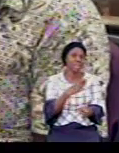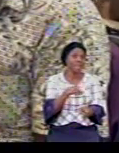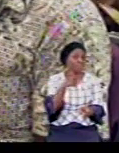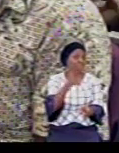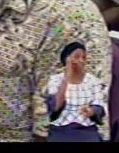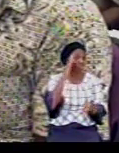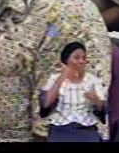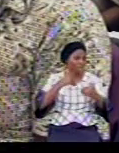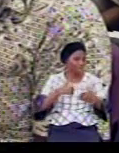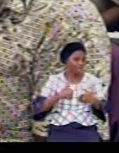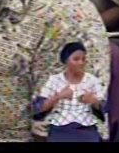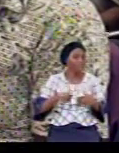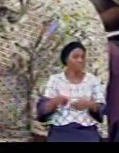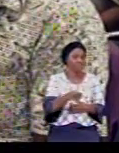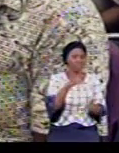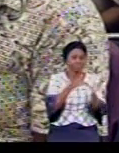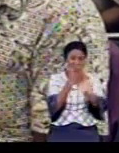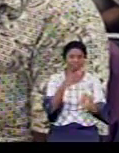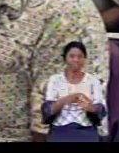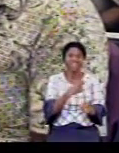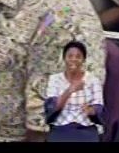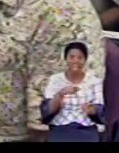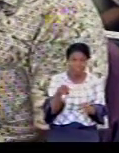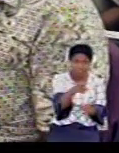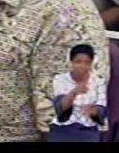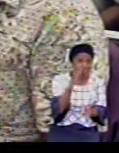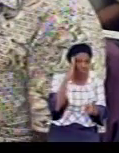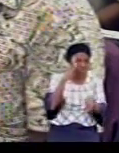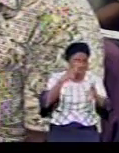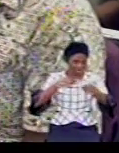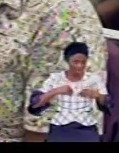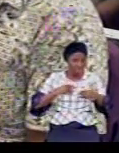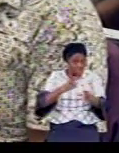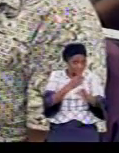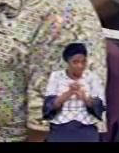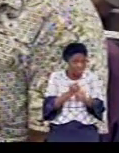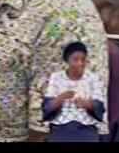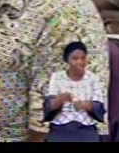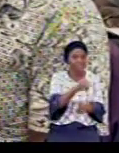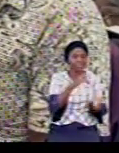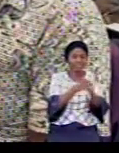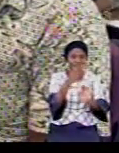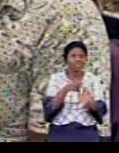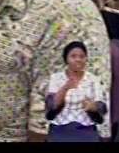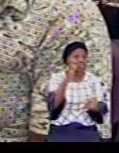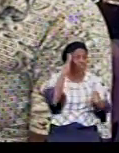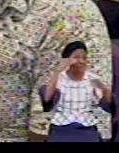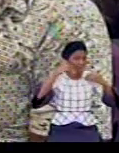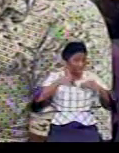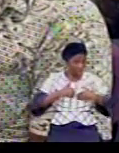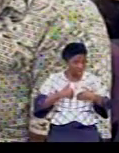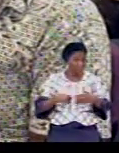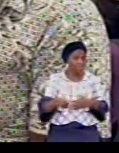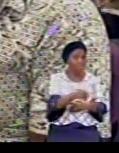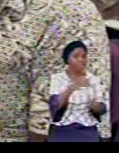them. And ye shall have them. And you will have